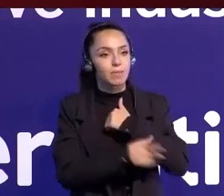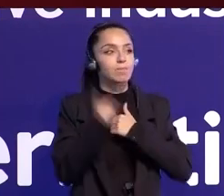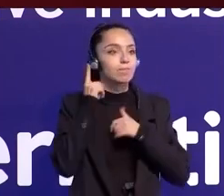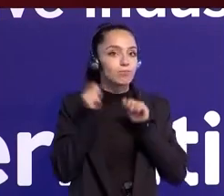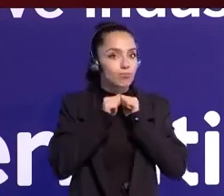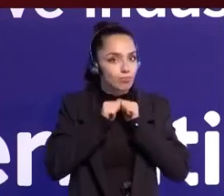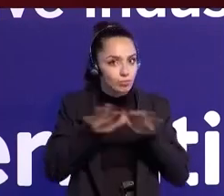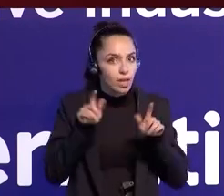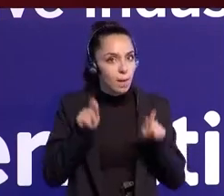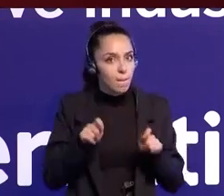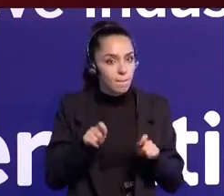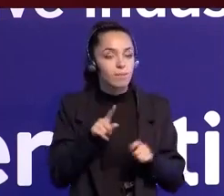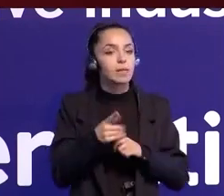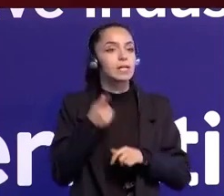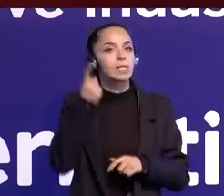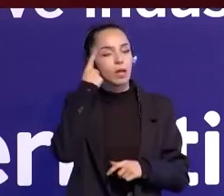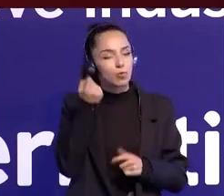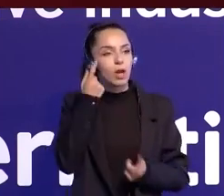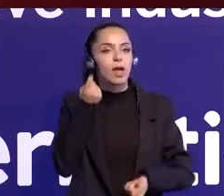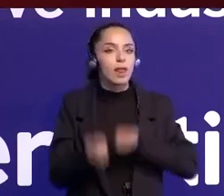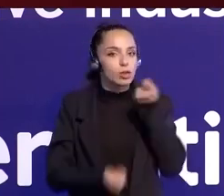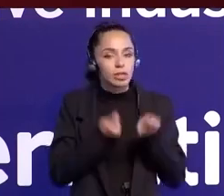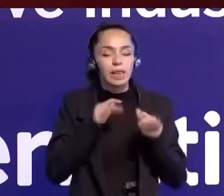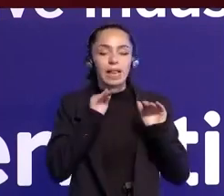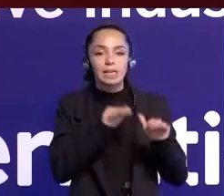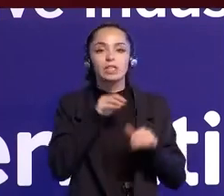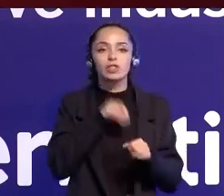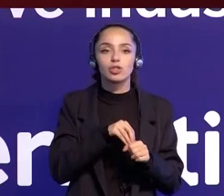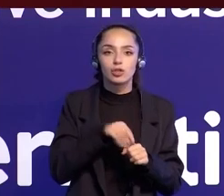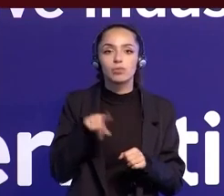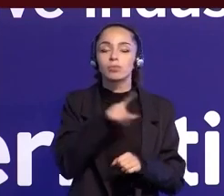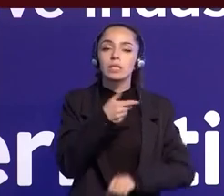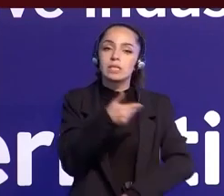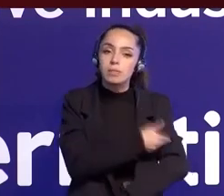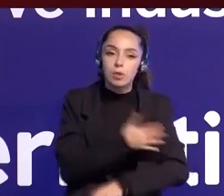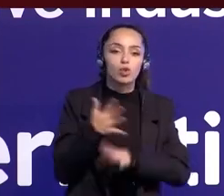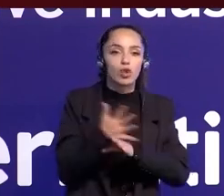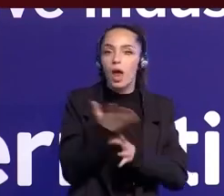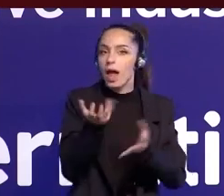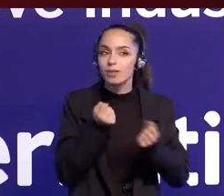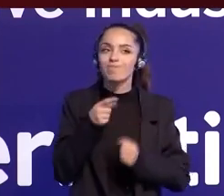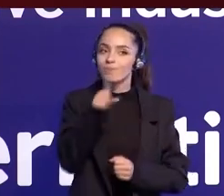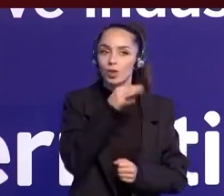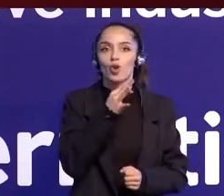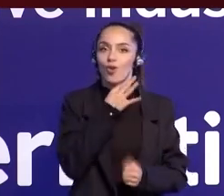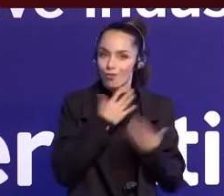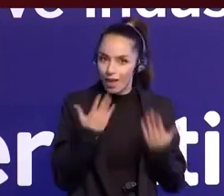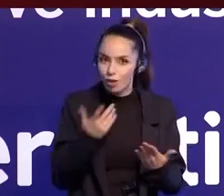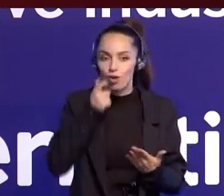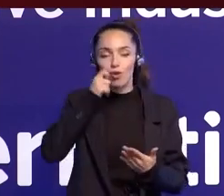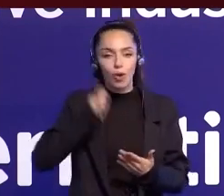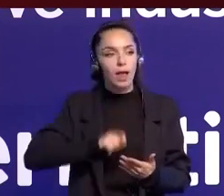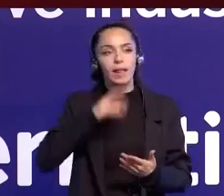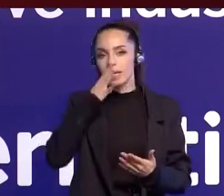abroad. Buy Ukrainian goods and services. Spend with Ukraine. Call your Ukrainian partners and ask